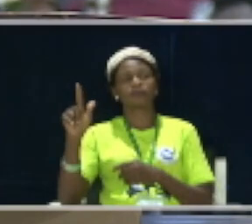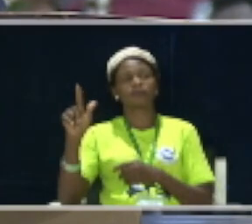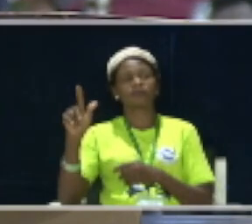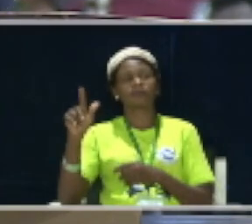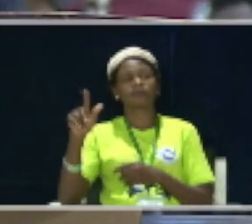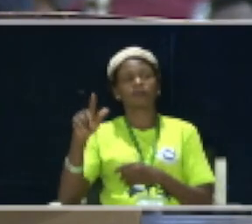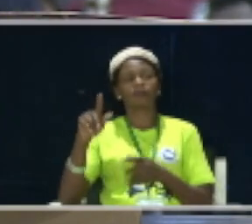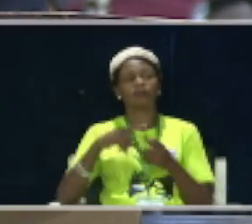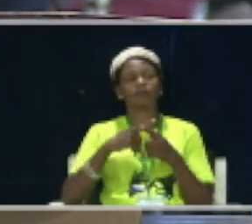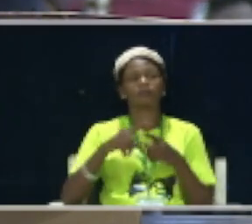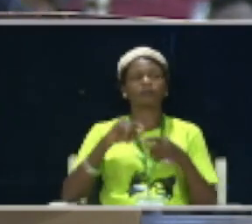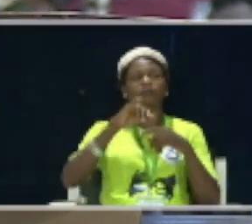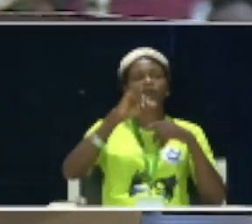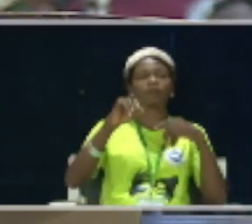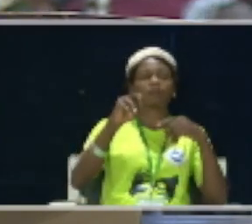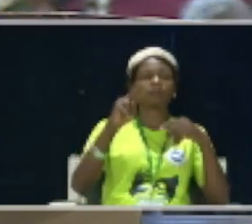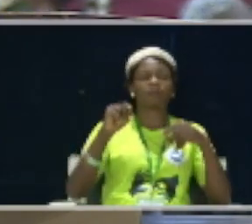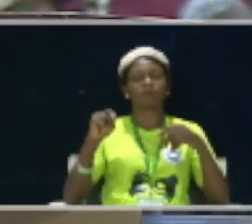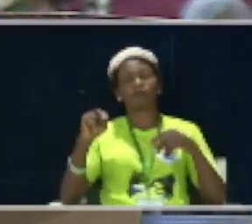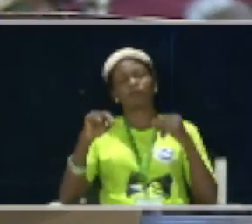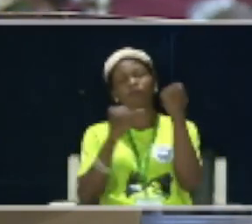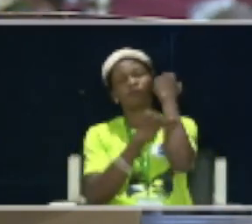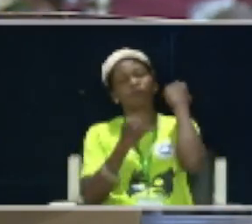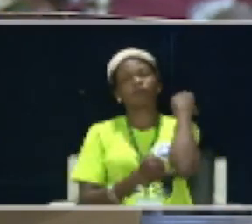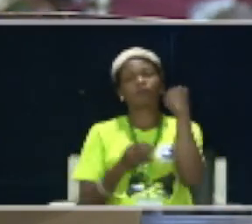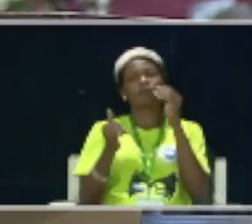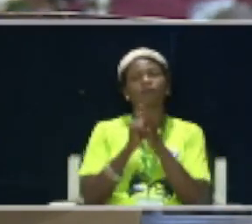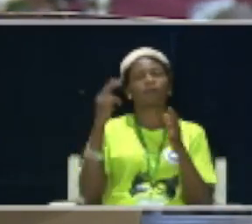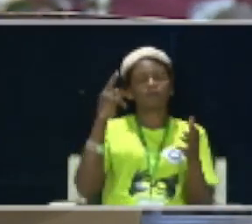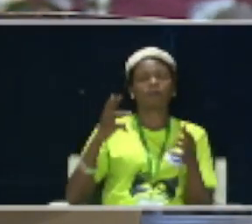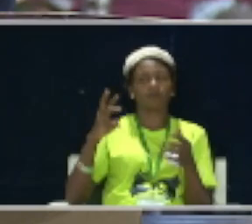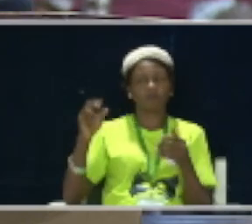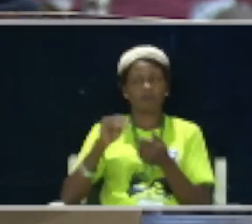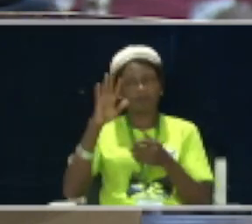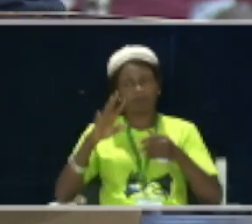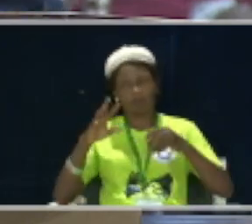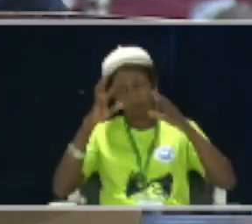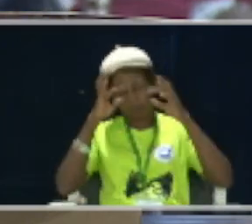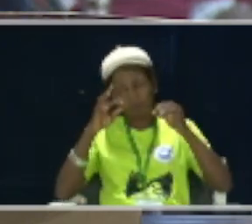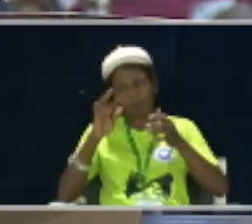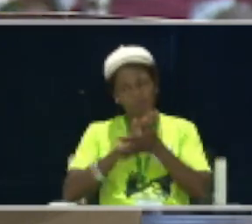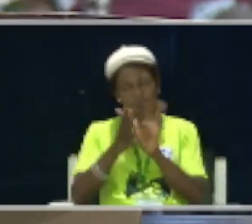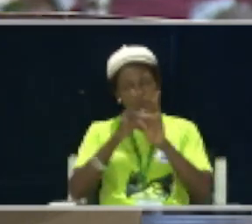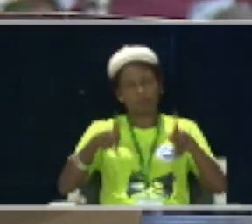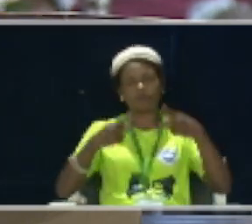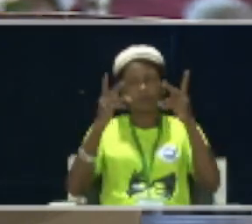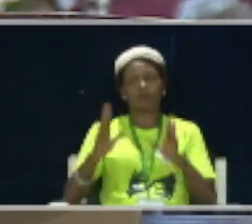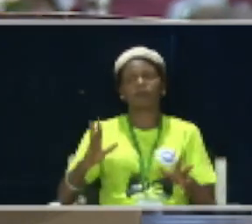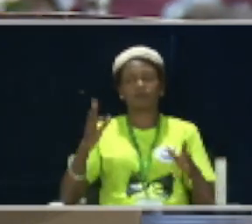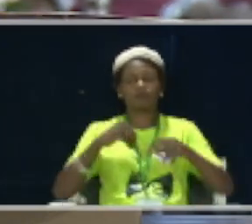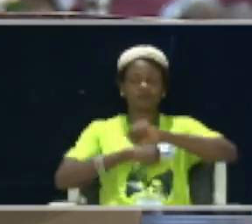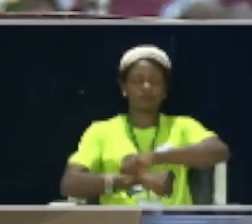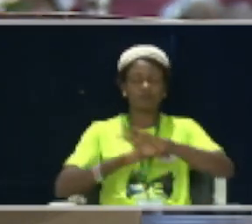21. The Joseph that was trampled and trashed by the 10 sons of Jacob became the provider, the